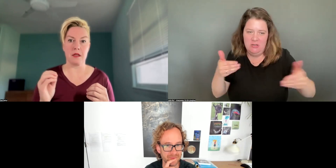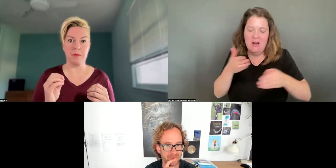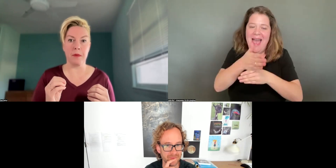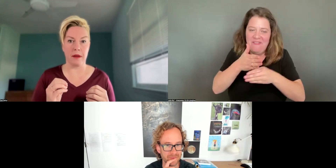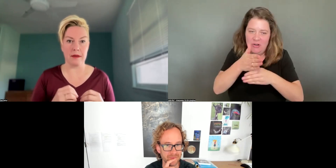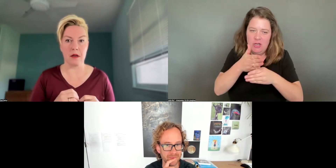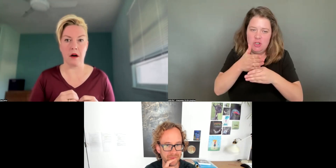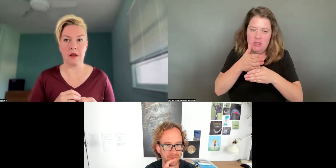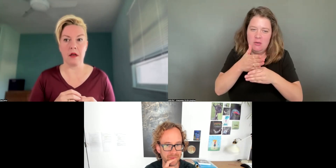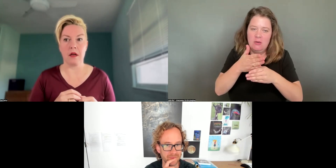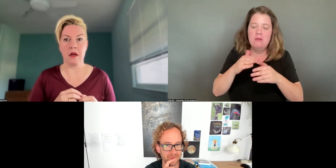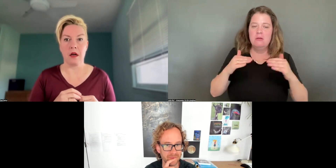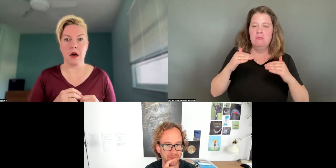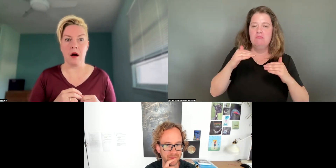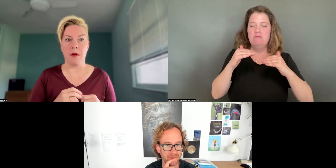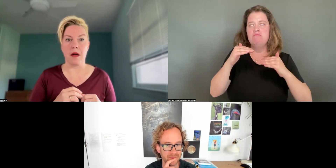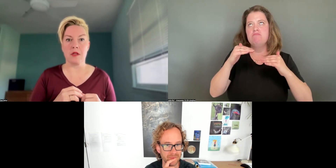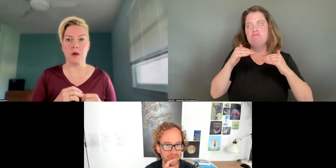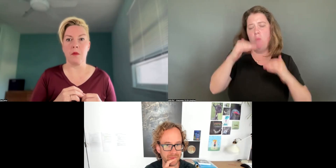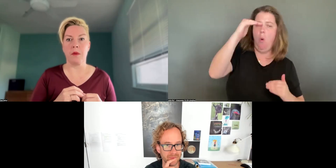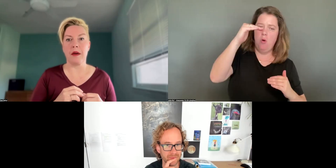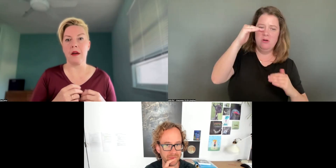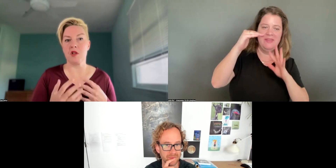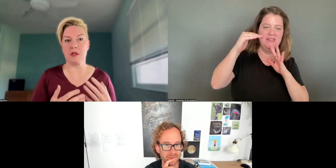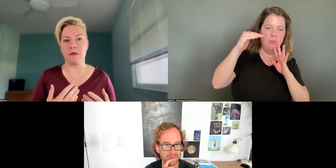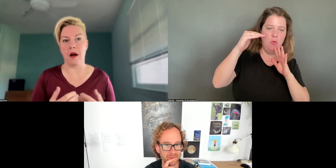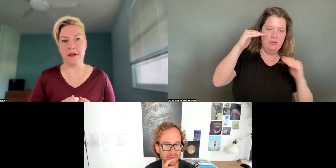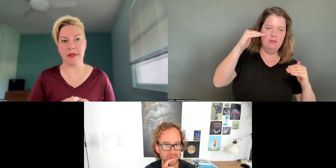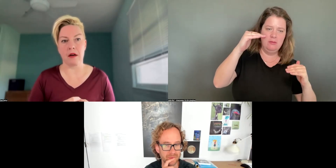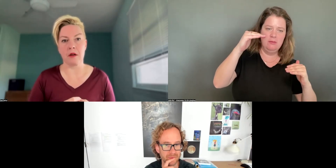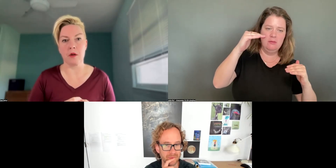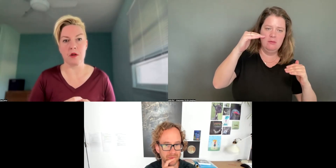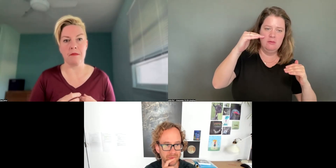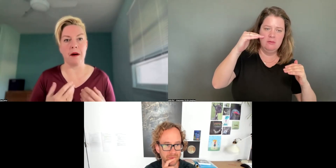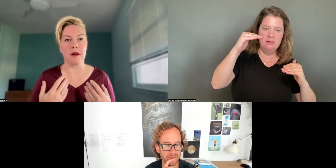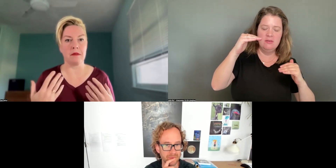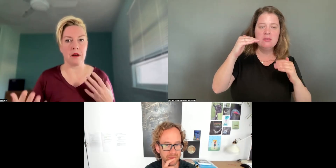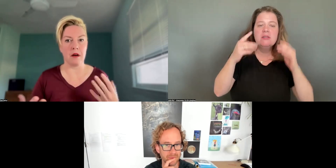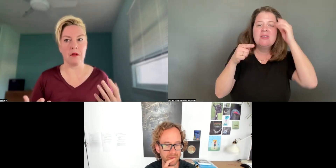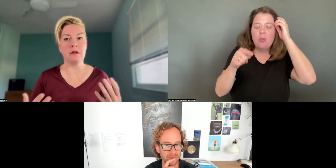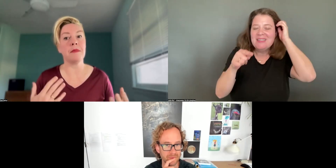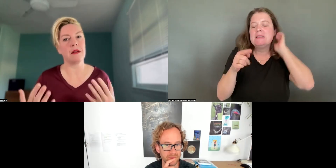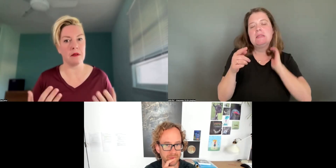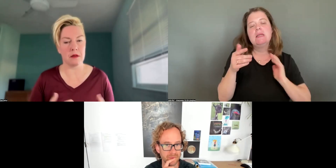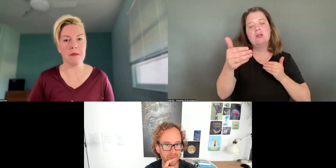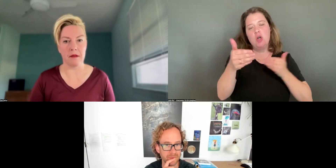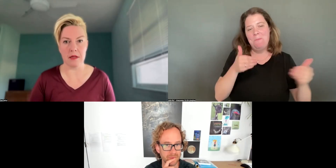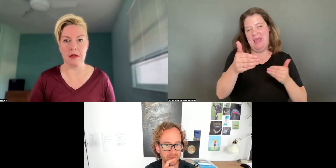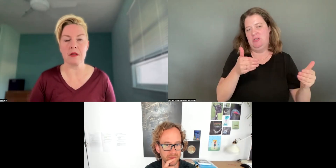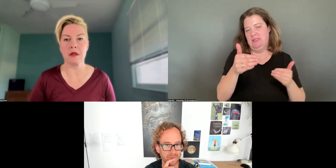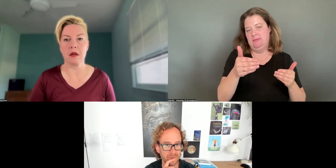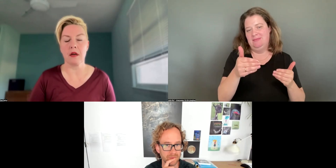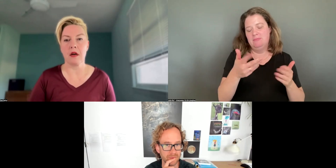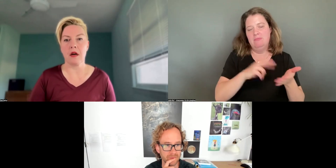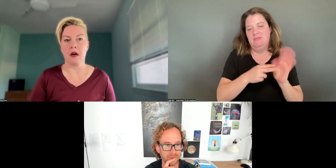in the spoken lexicon. And so we kind of just arrive at that conclusion by making these